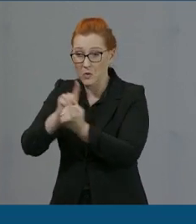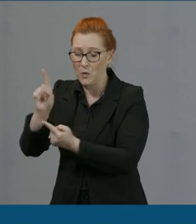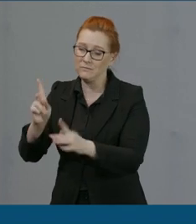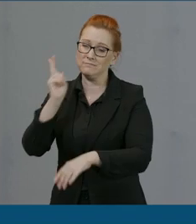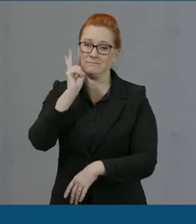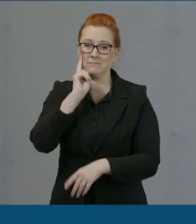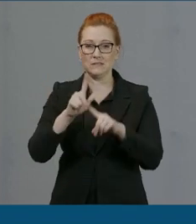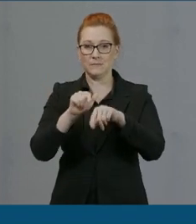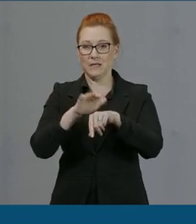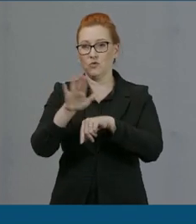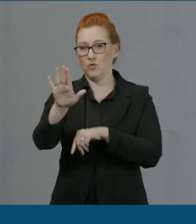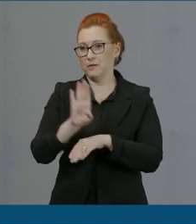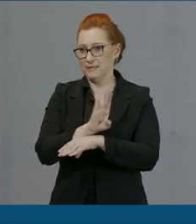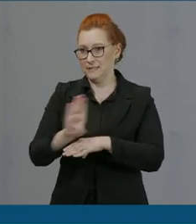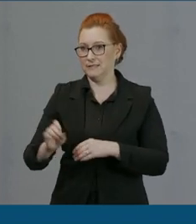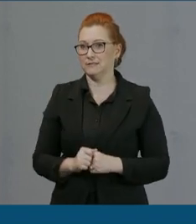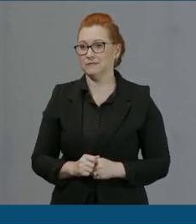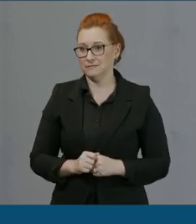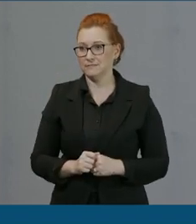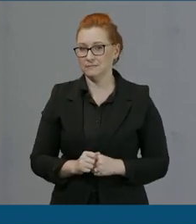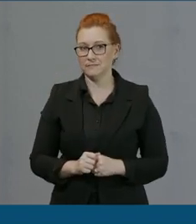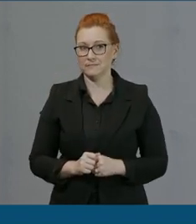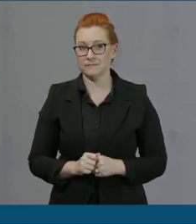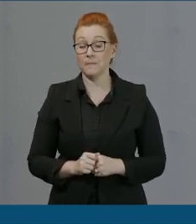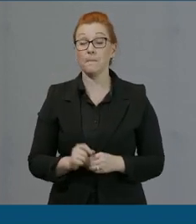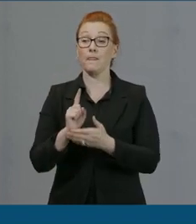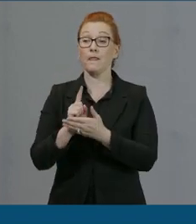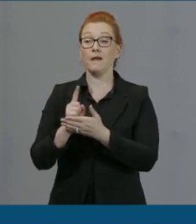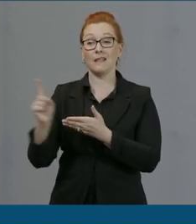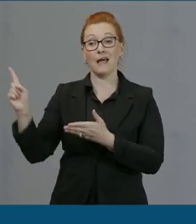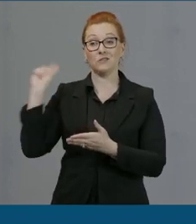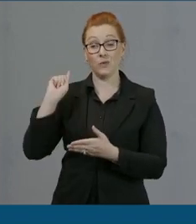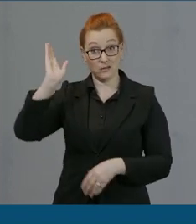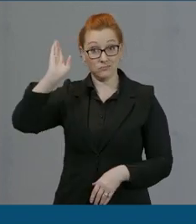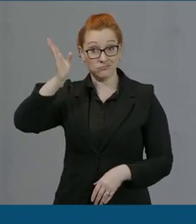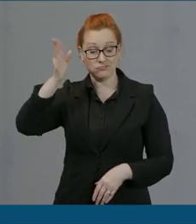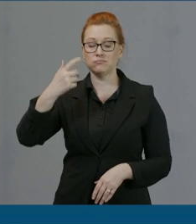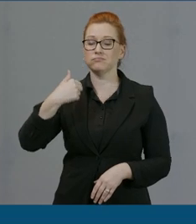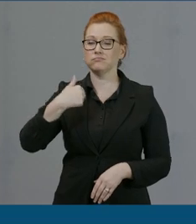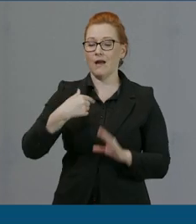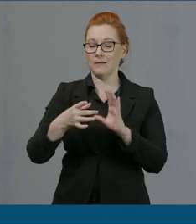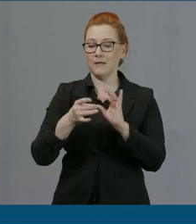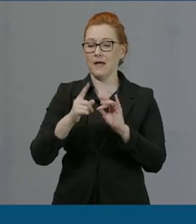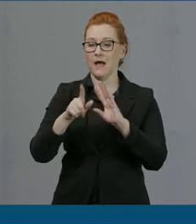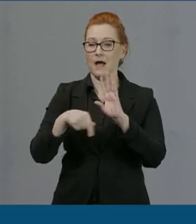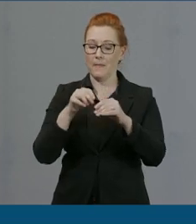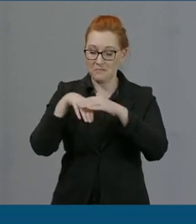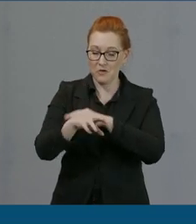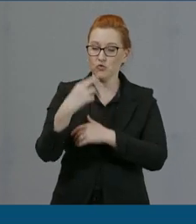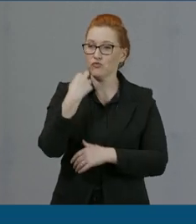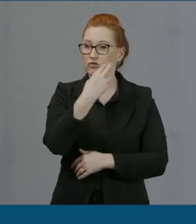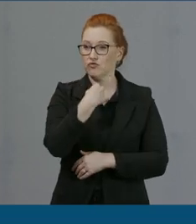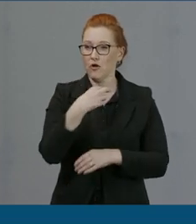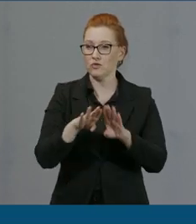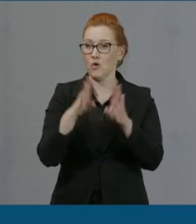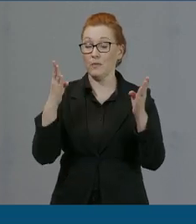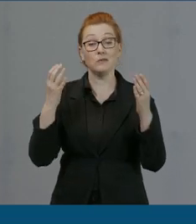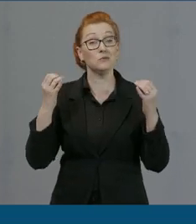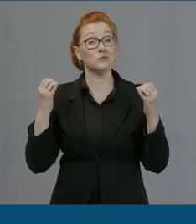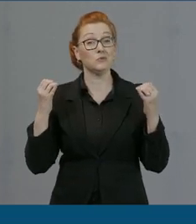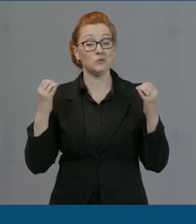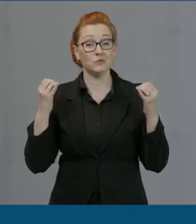Next, we talked about last week an aspirational date around dine-in services. Today, I'm able